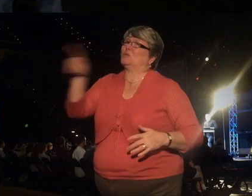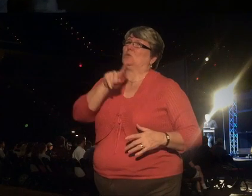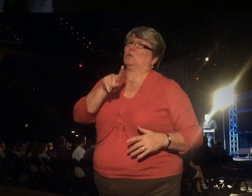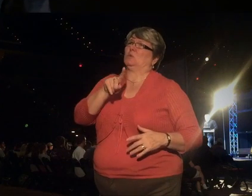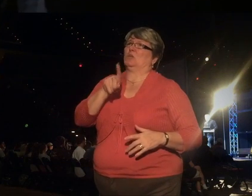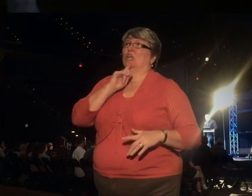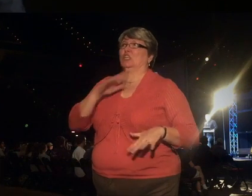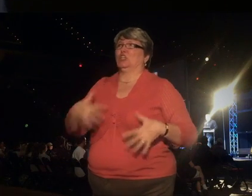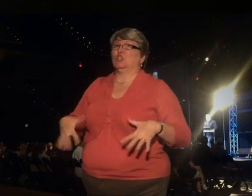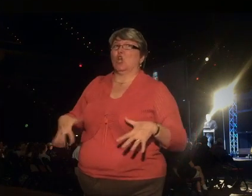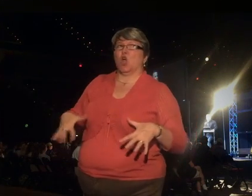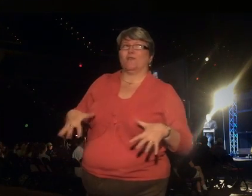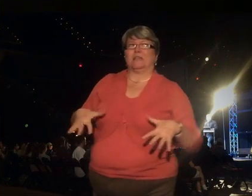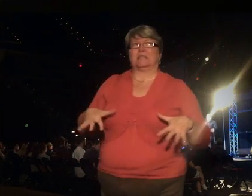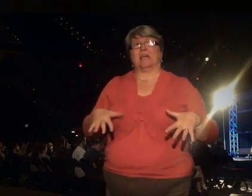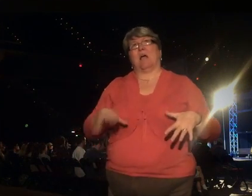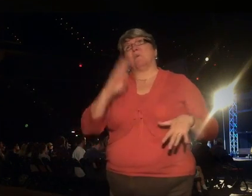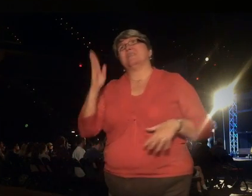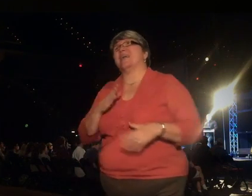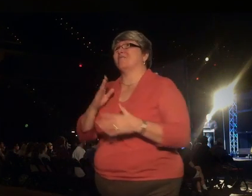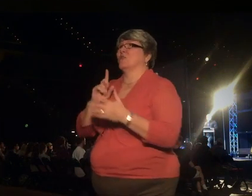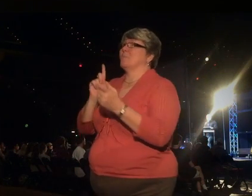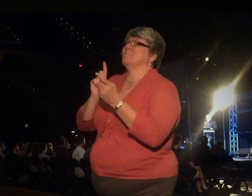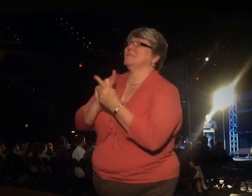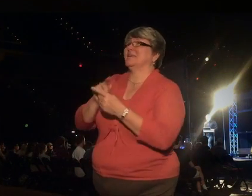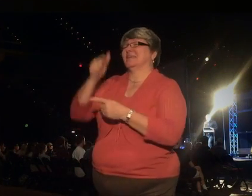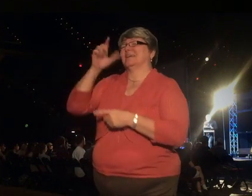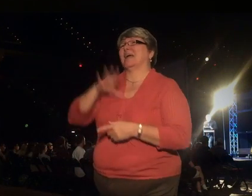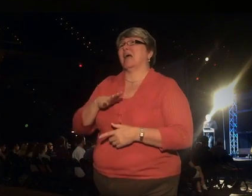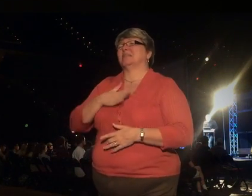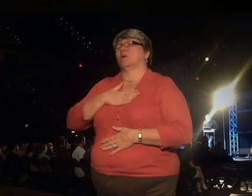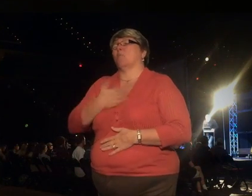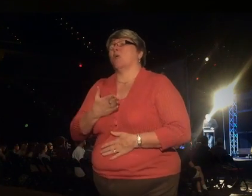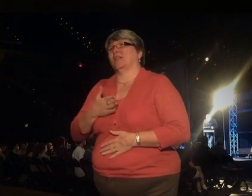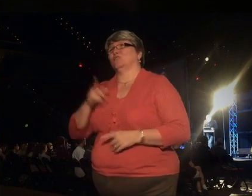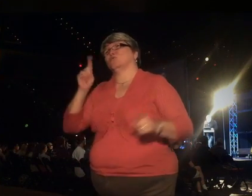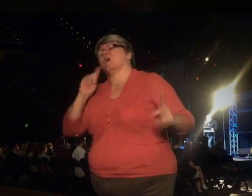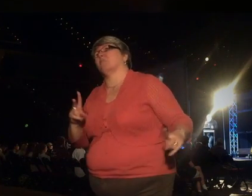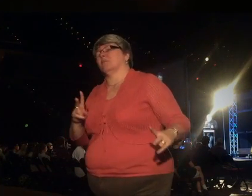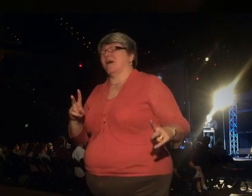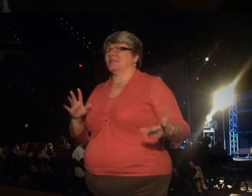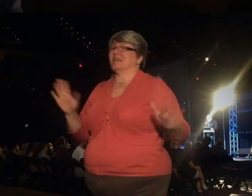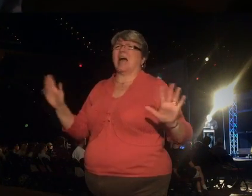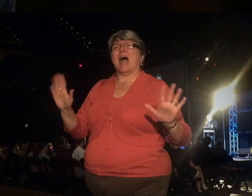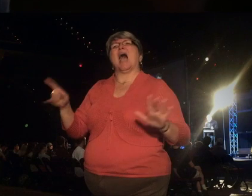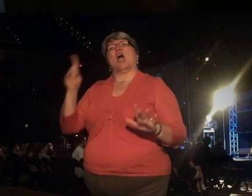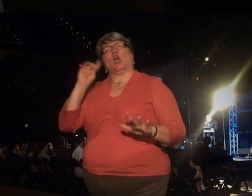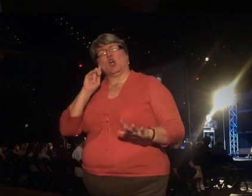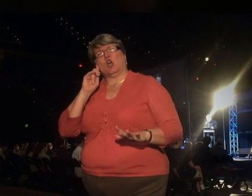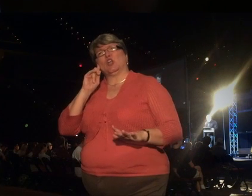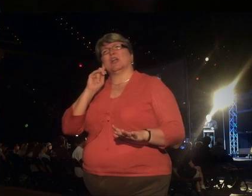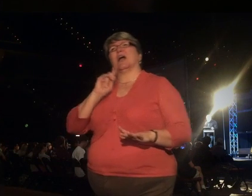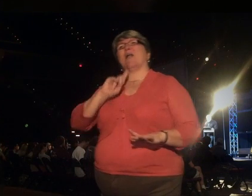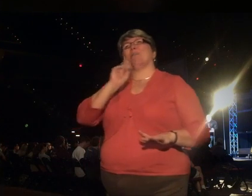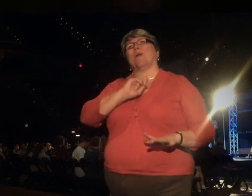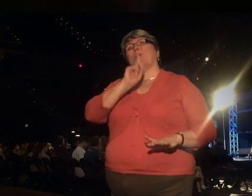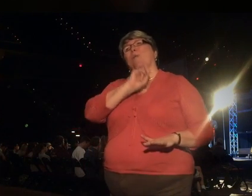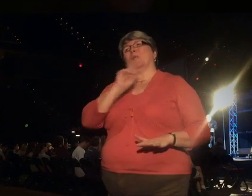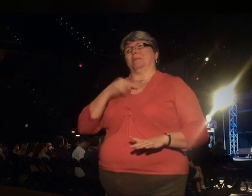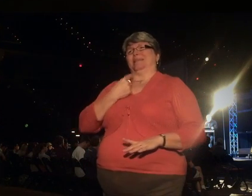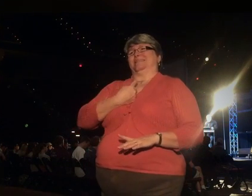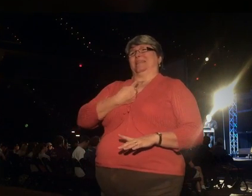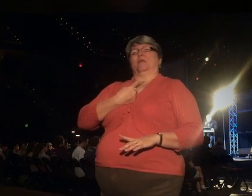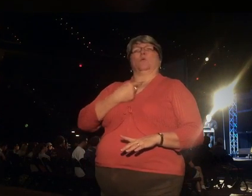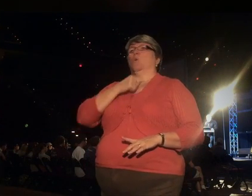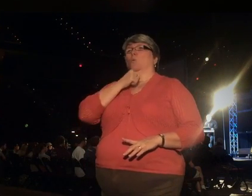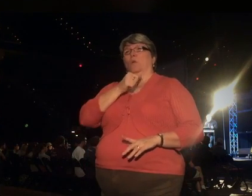nervous about, will I ever meet a guy, so you're willing to compromise. And let me tell you something, I heard a pastor say it, and it's so true. He said, the loneliness of being single will not be